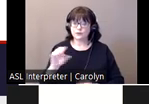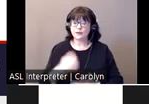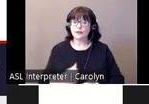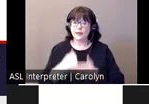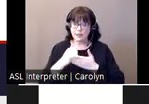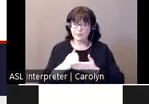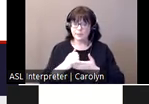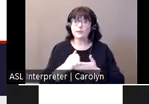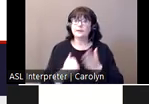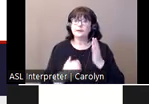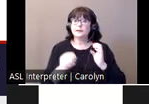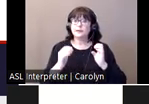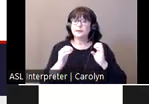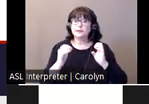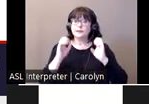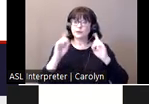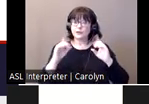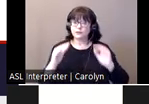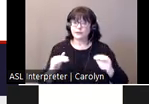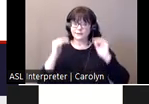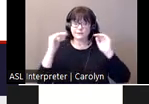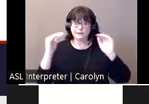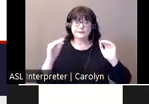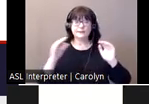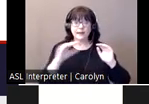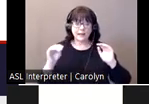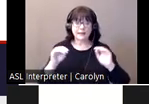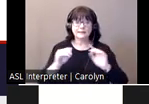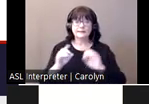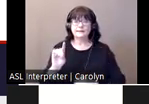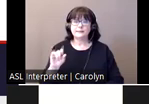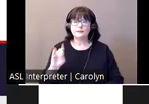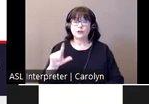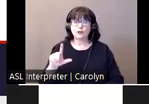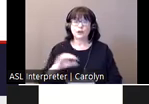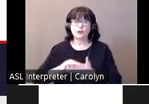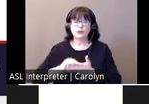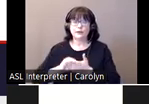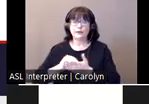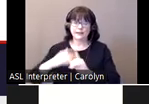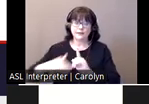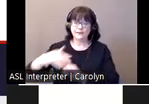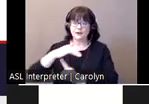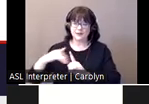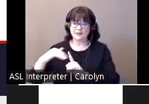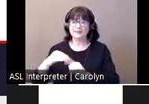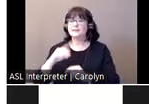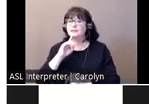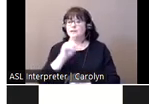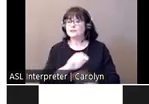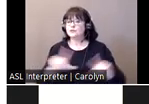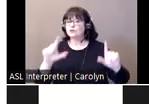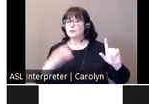learning environments. So that's a sentence that's in fairly small print there at the bottom. So what eCampus Ontario has to